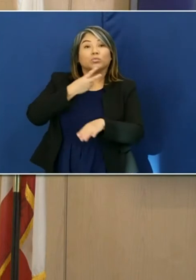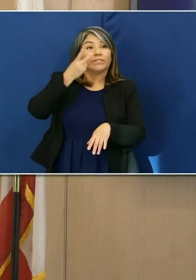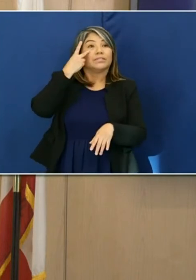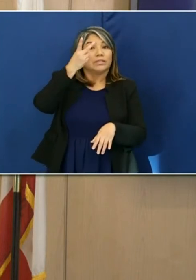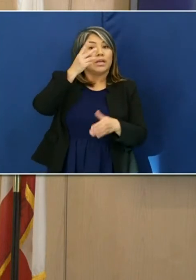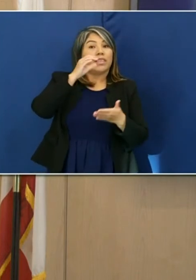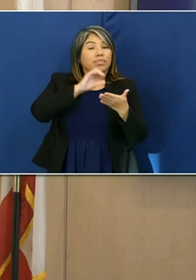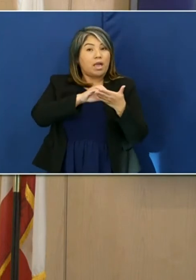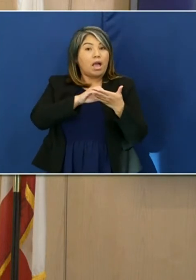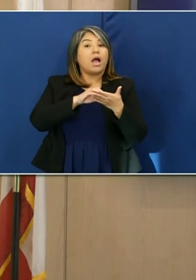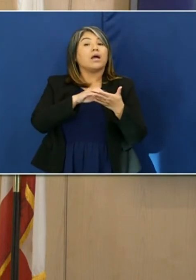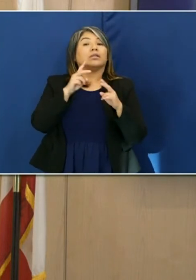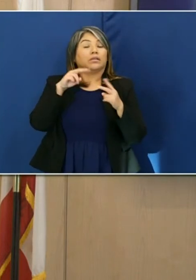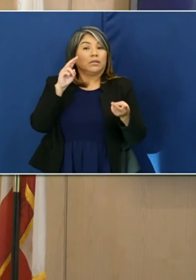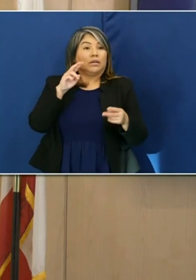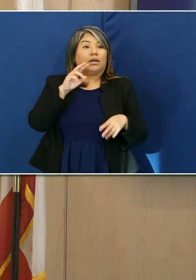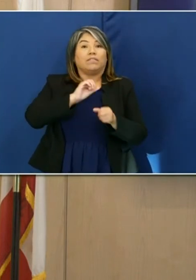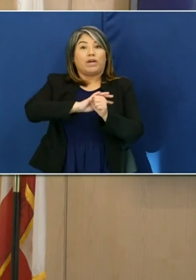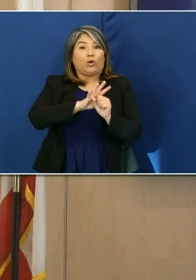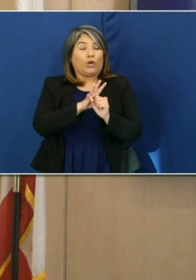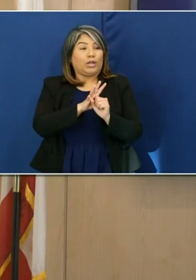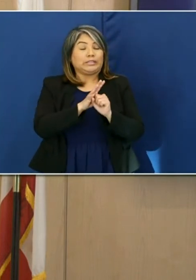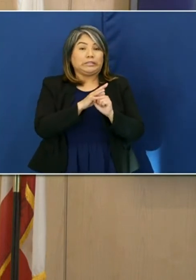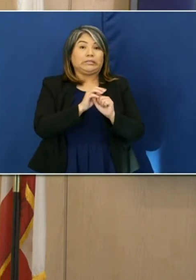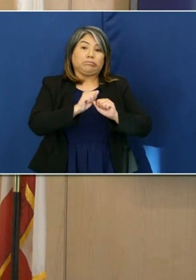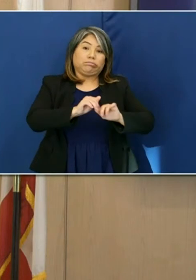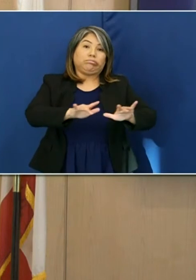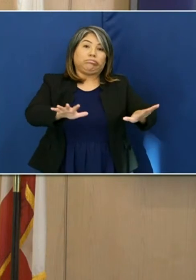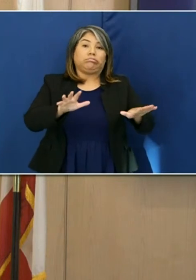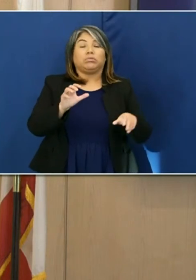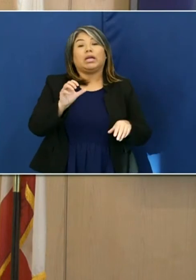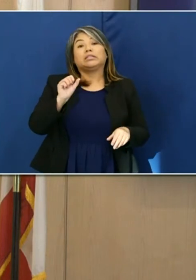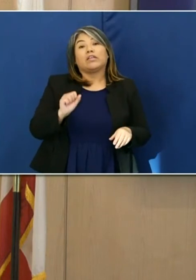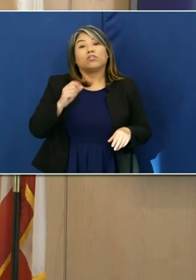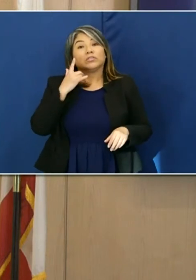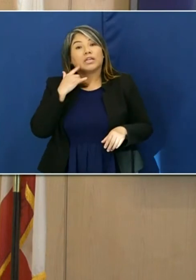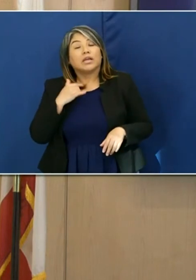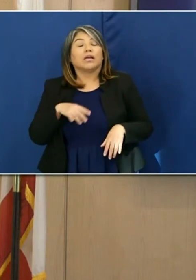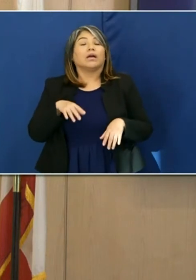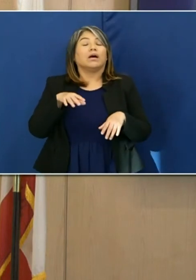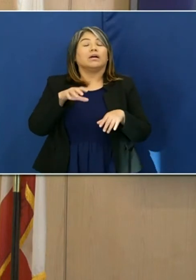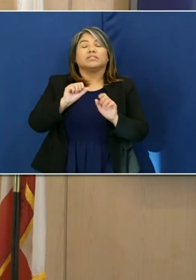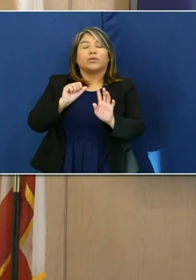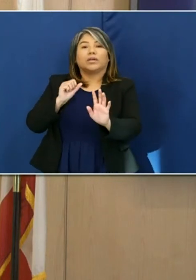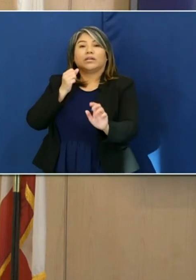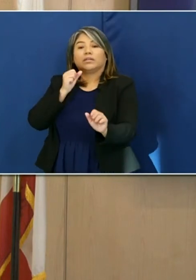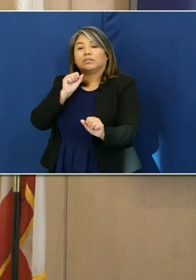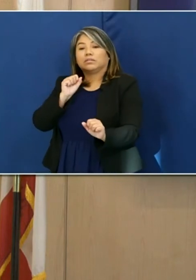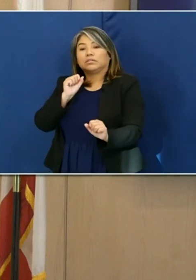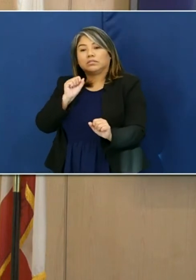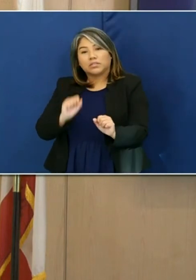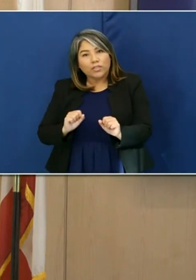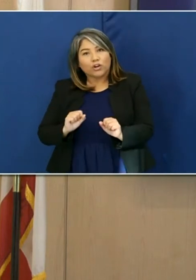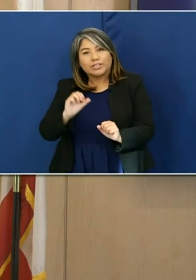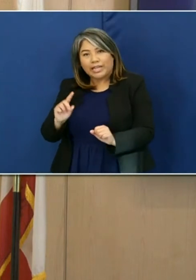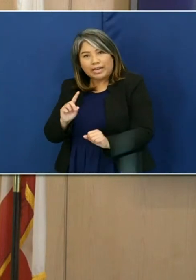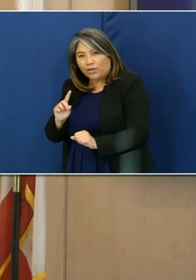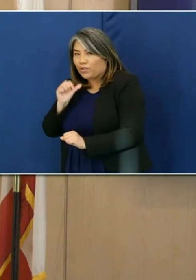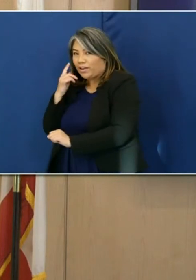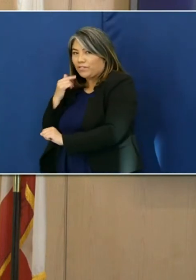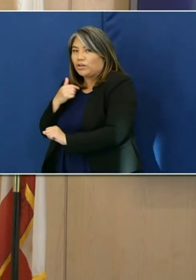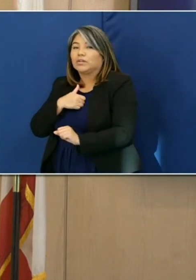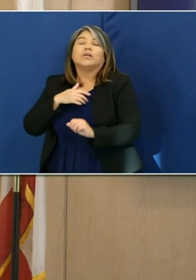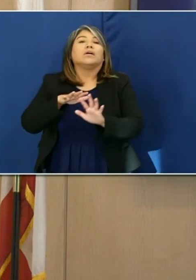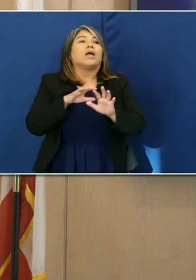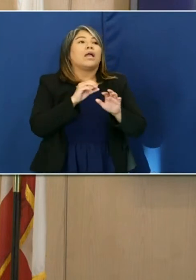same viruses circulating in southern San Diego and Tijuana. So really, it does emphasize the need